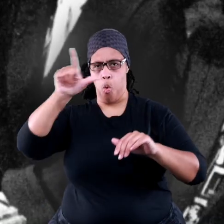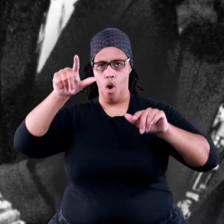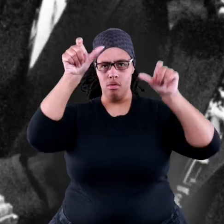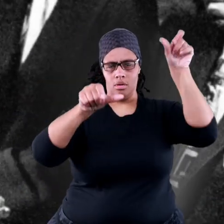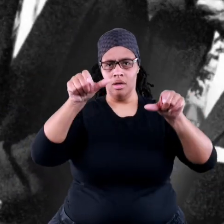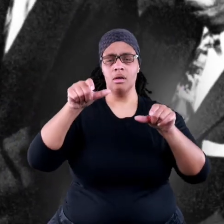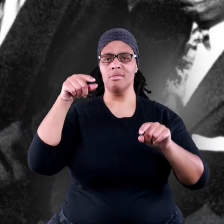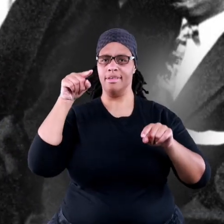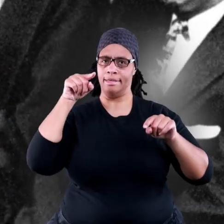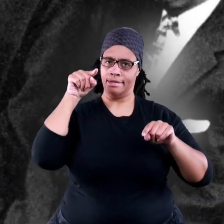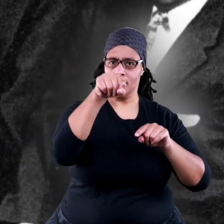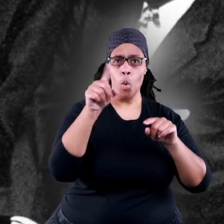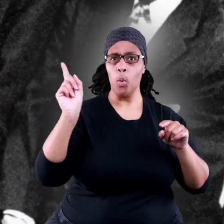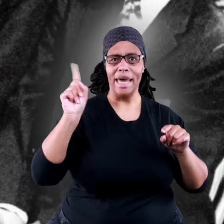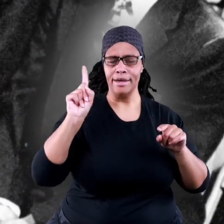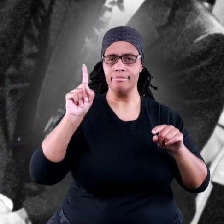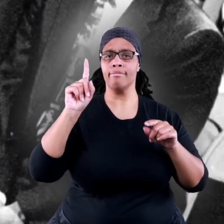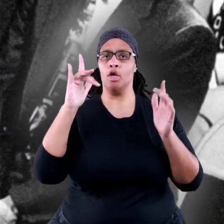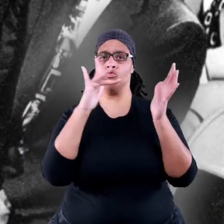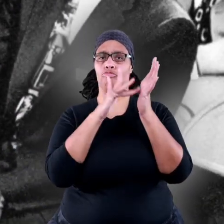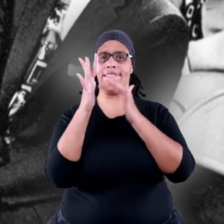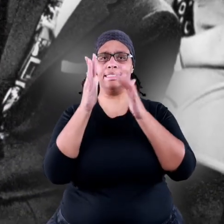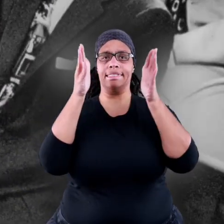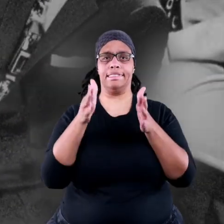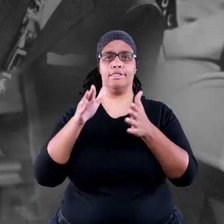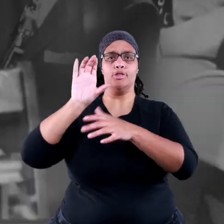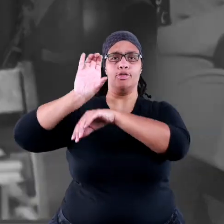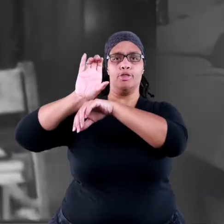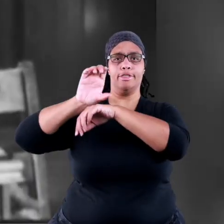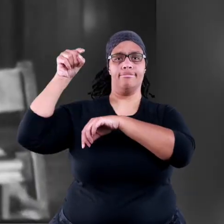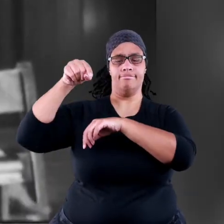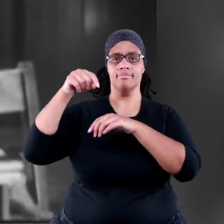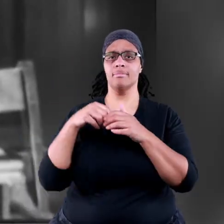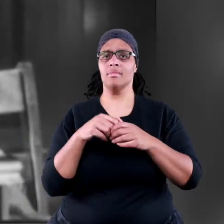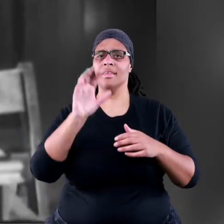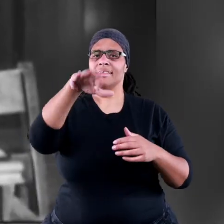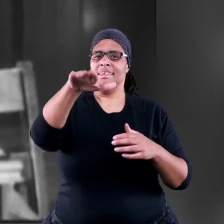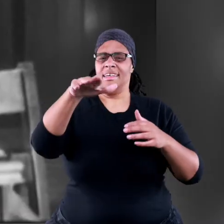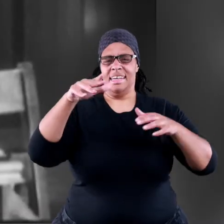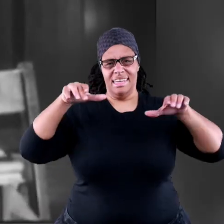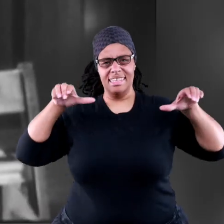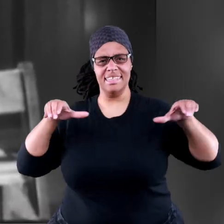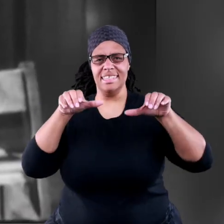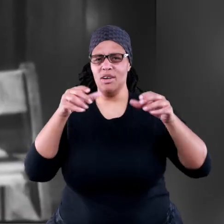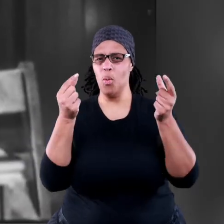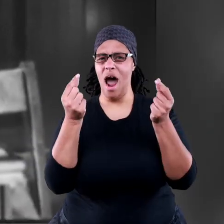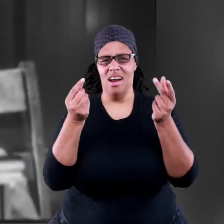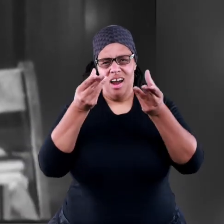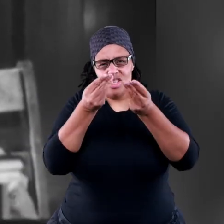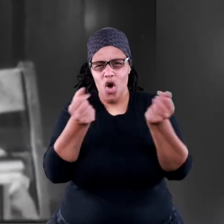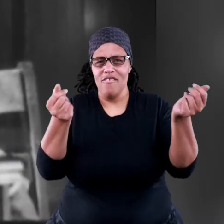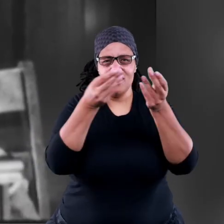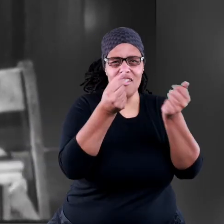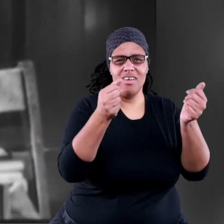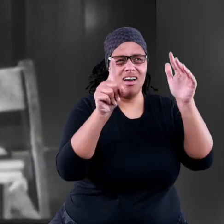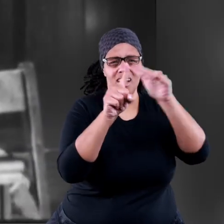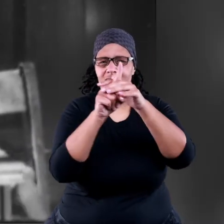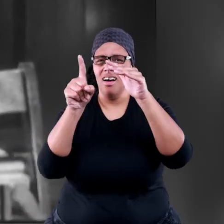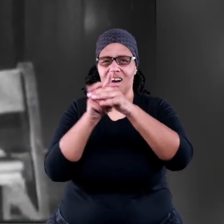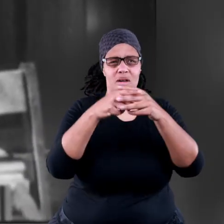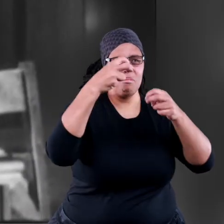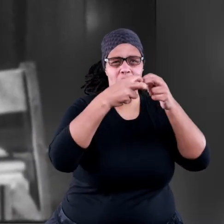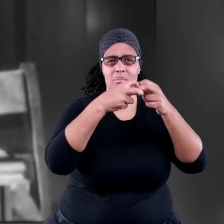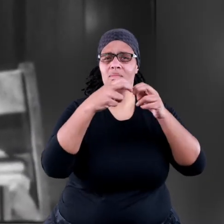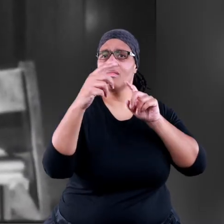for all people, and do it through the Christian church. And now we can move on and solve many of the problems